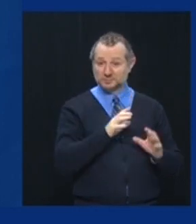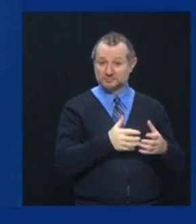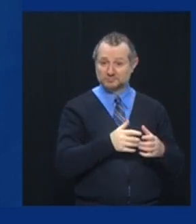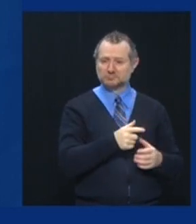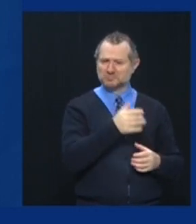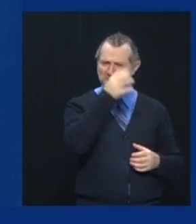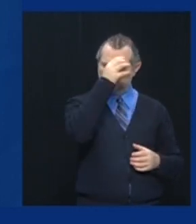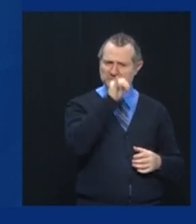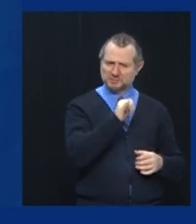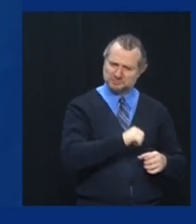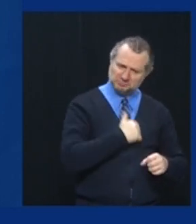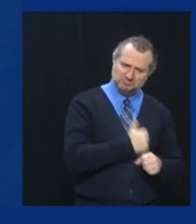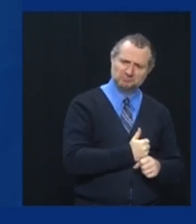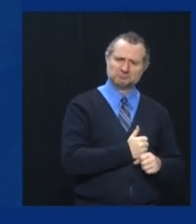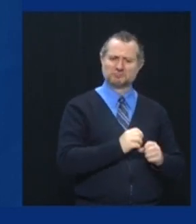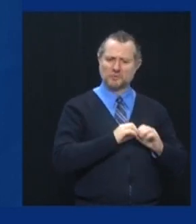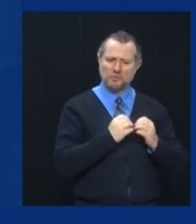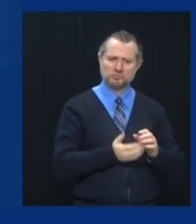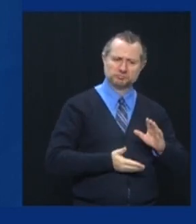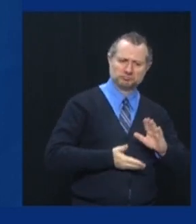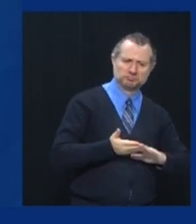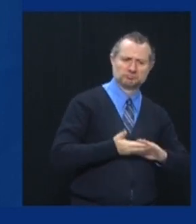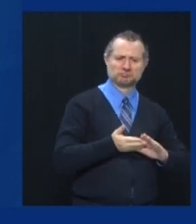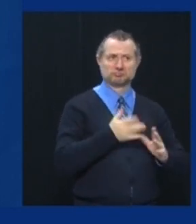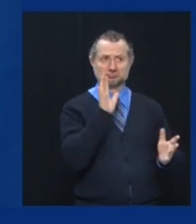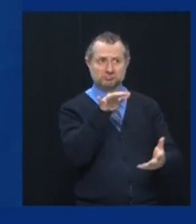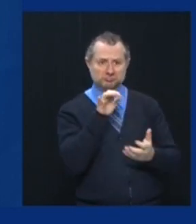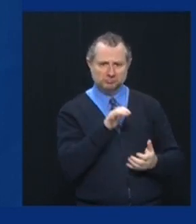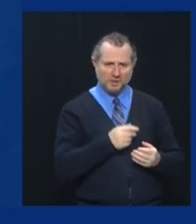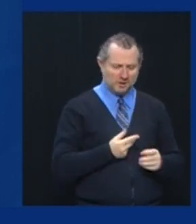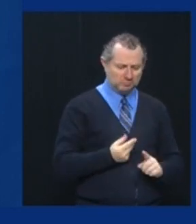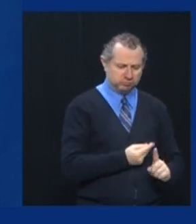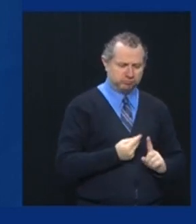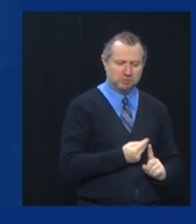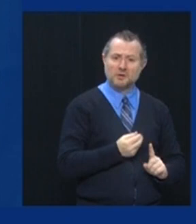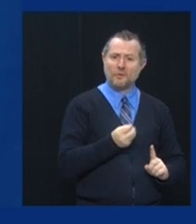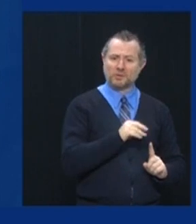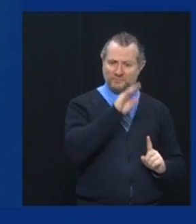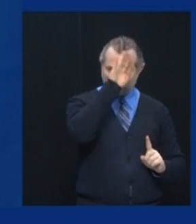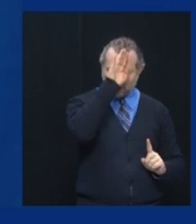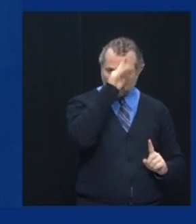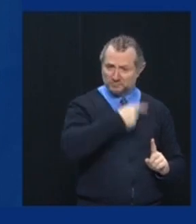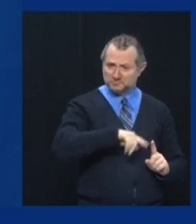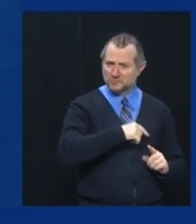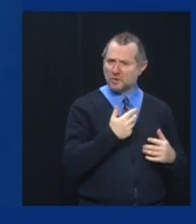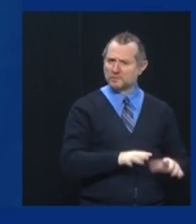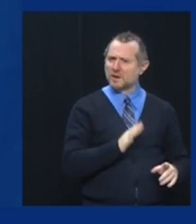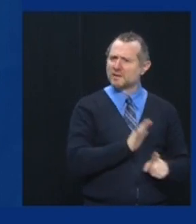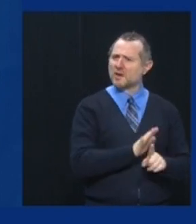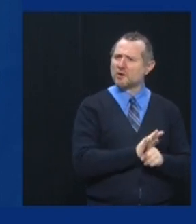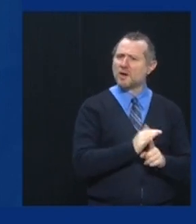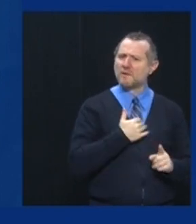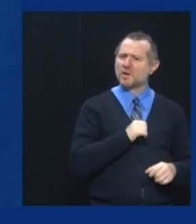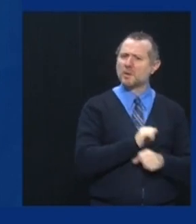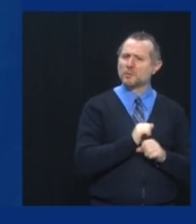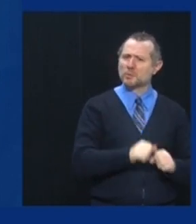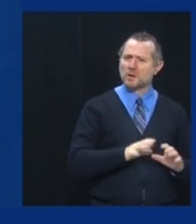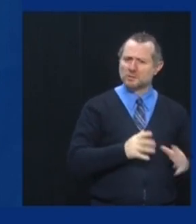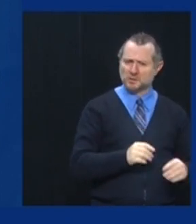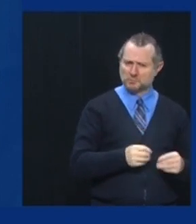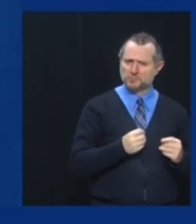operationalize and organize their own system. They have their own employees who can do the